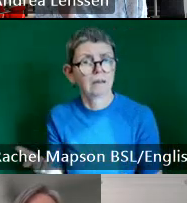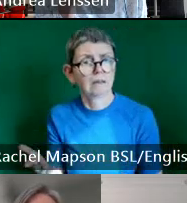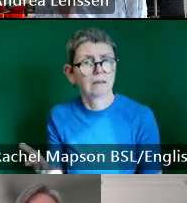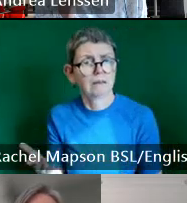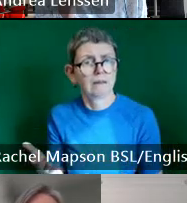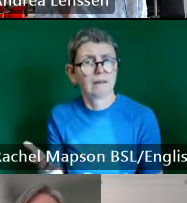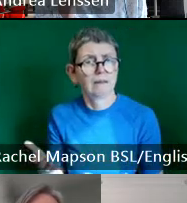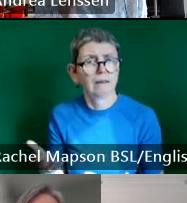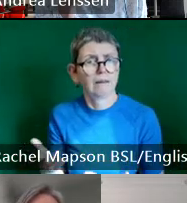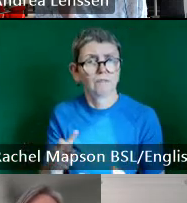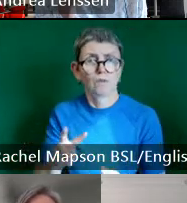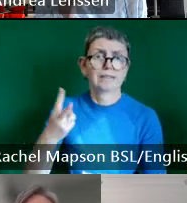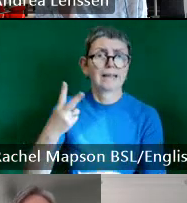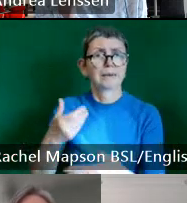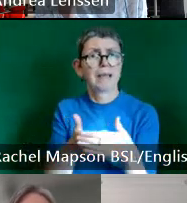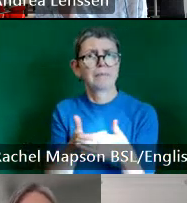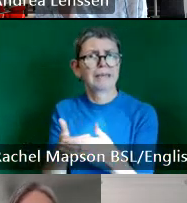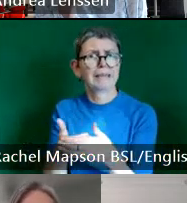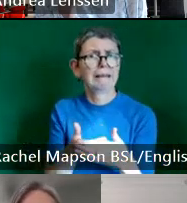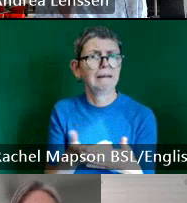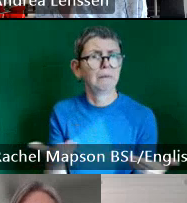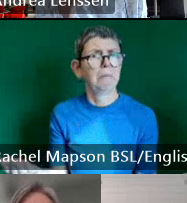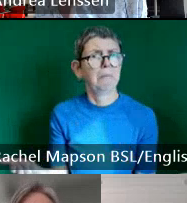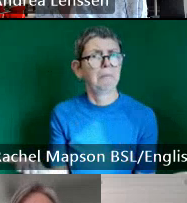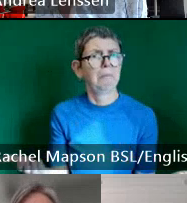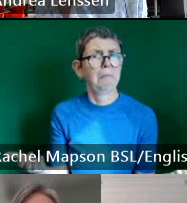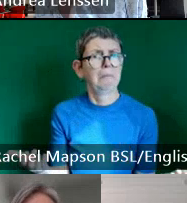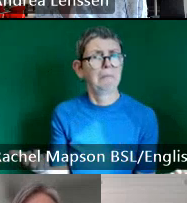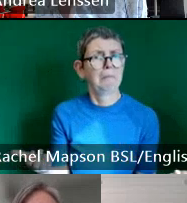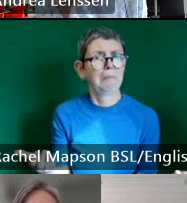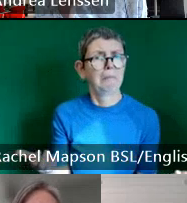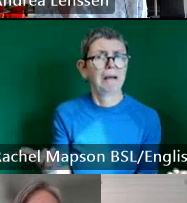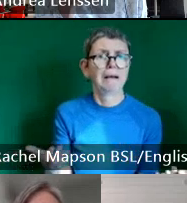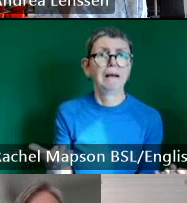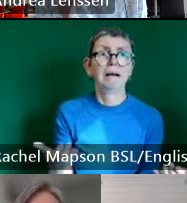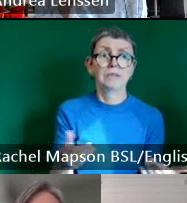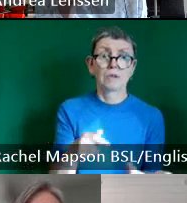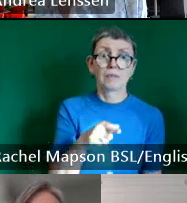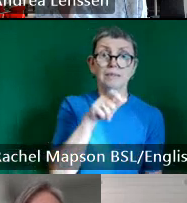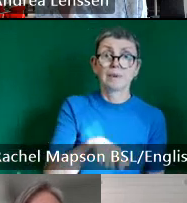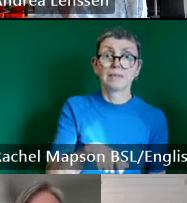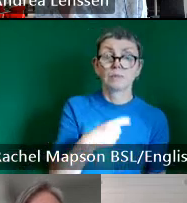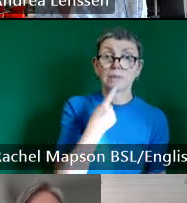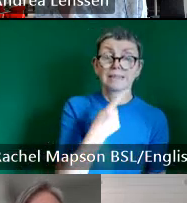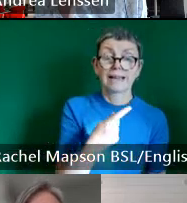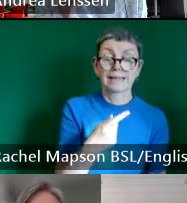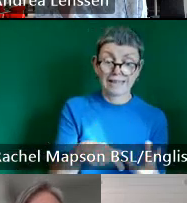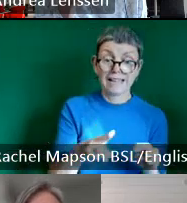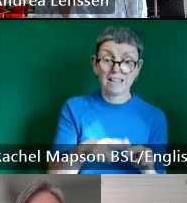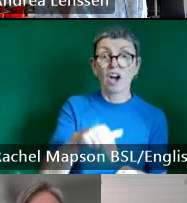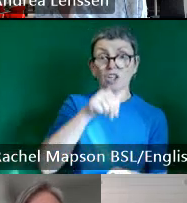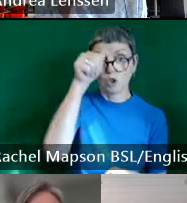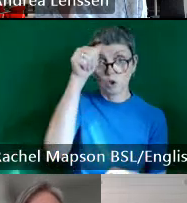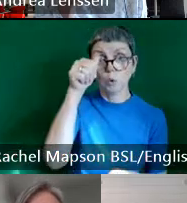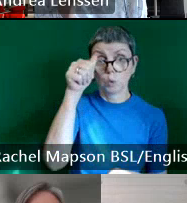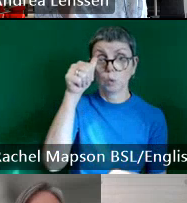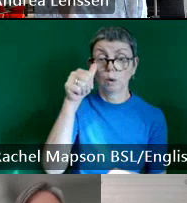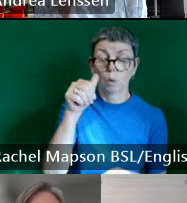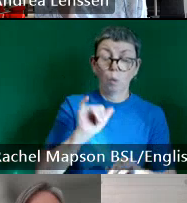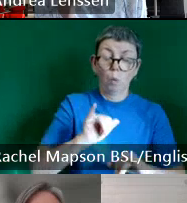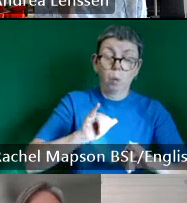that, the NHS is as great as it is, this patient said, if I knew I would have such a